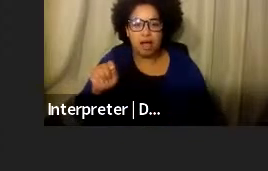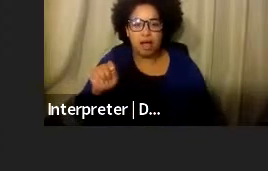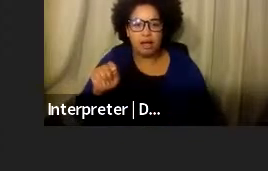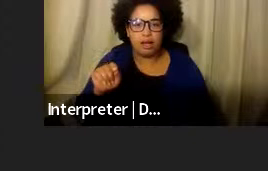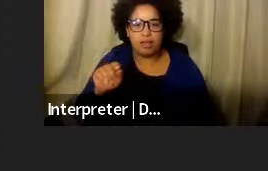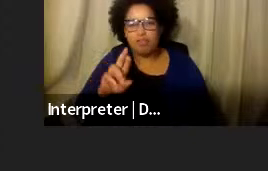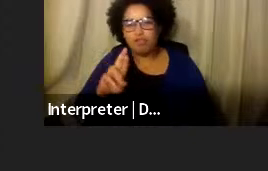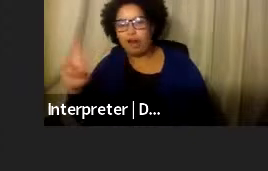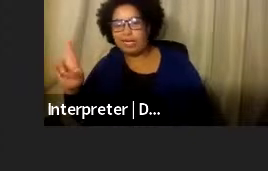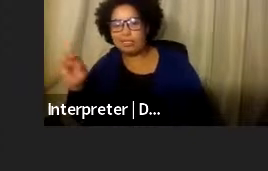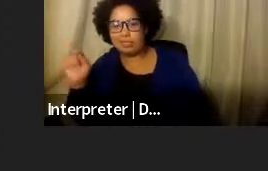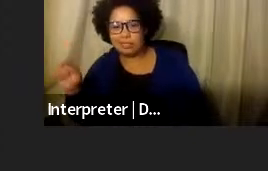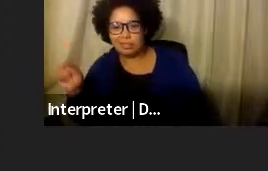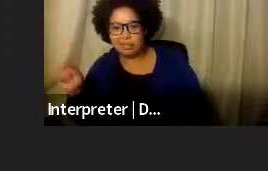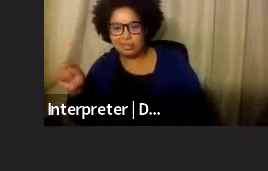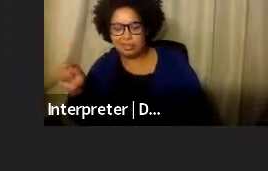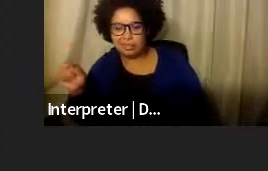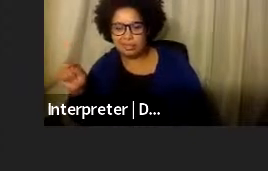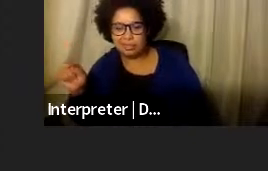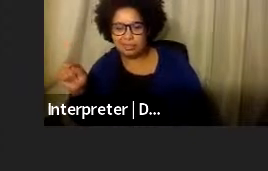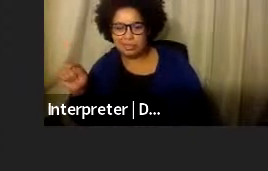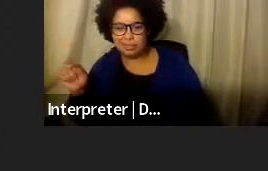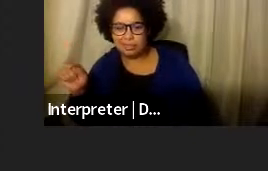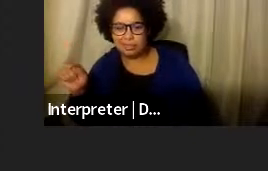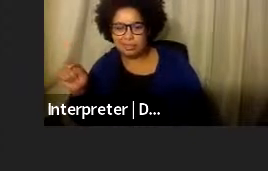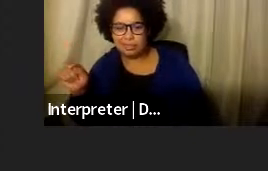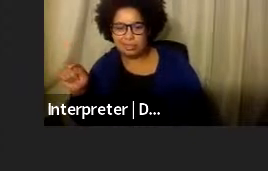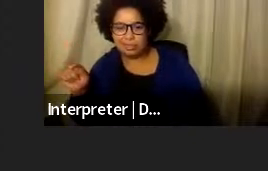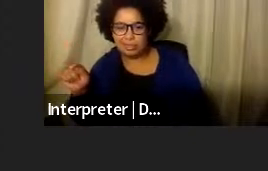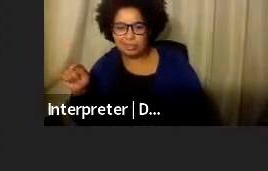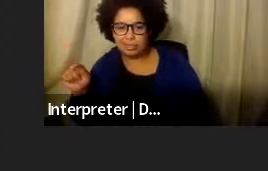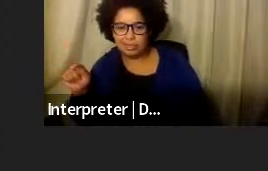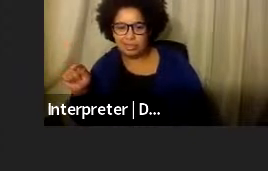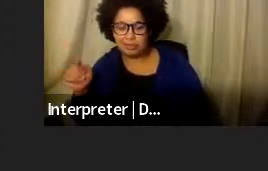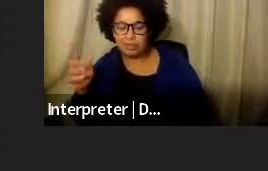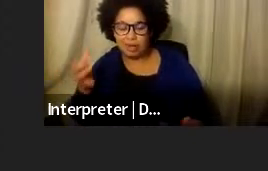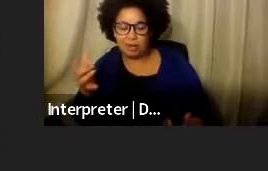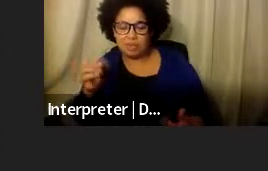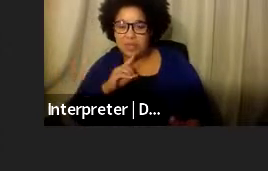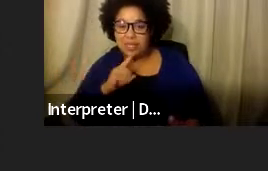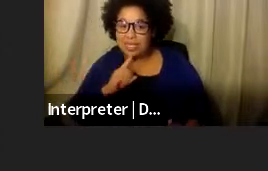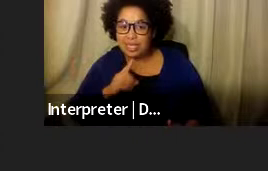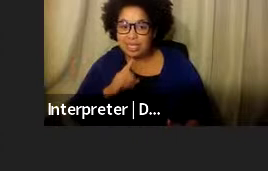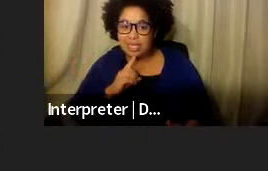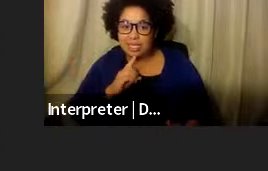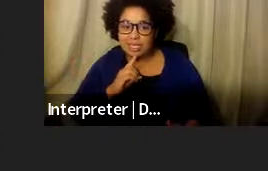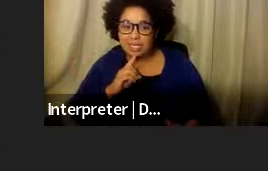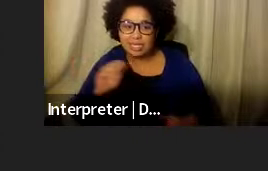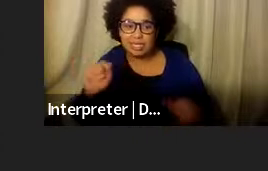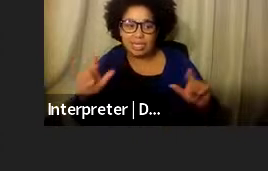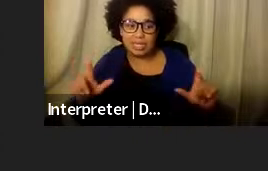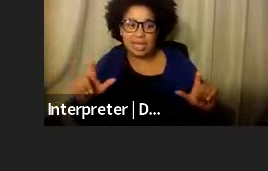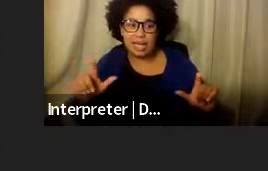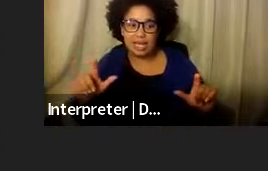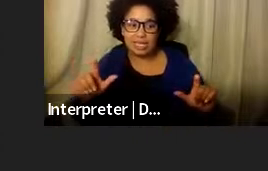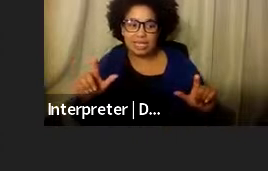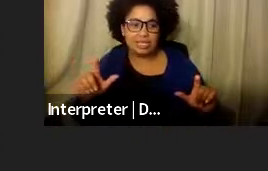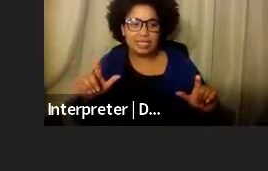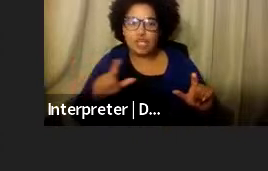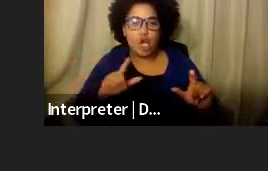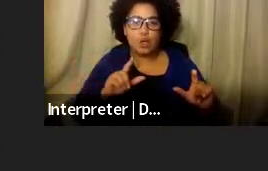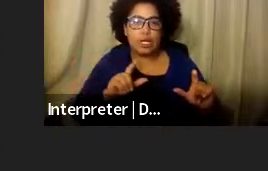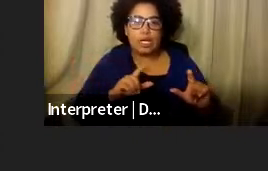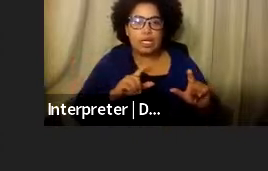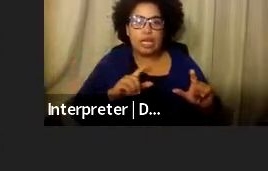far right. We're actually this slide is already out of date.